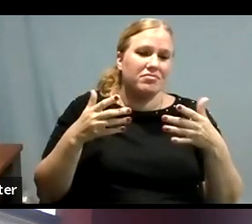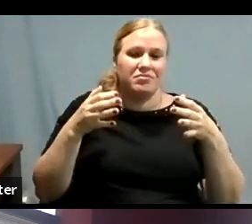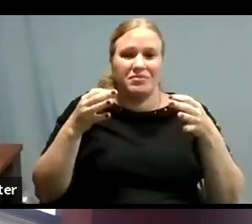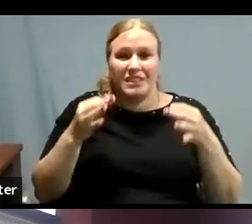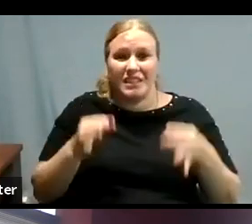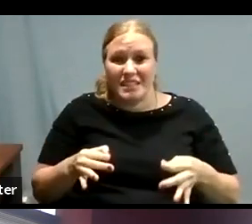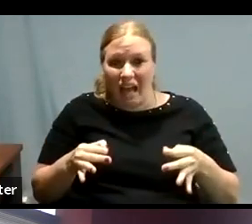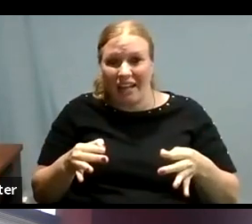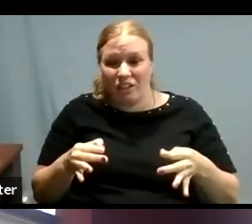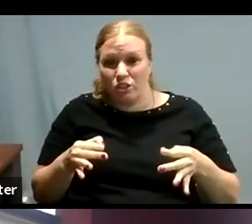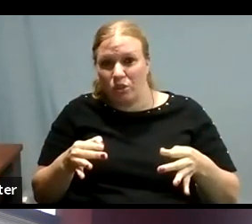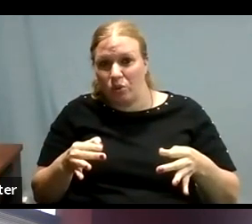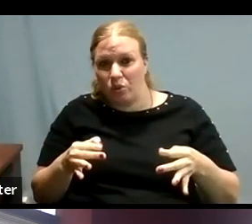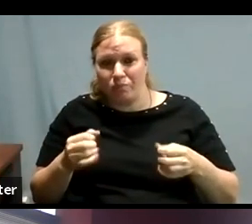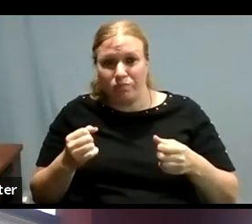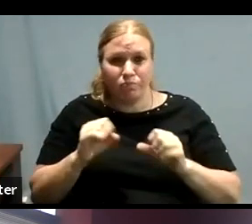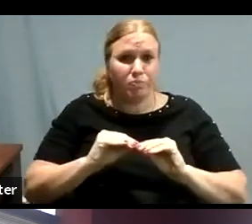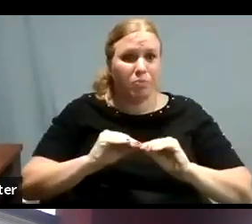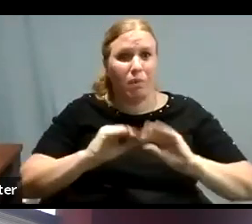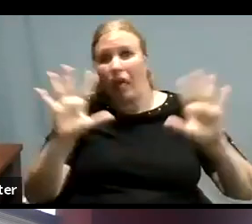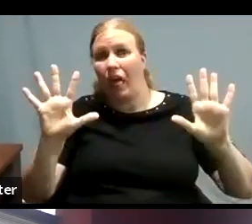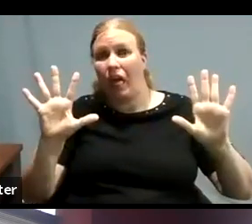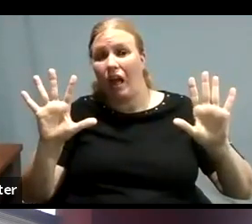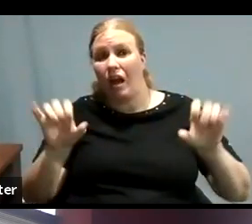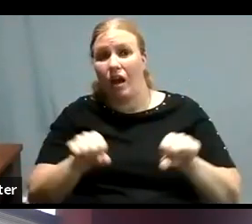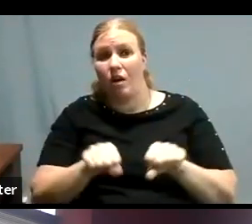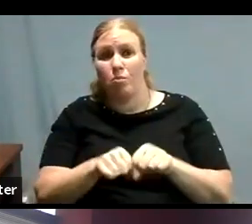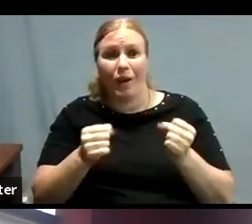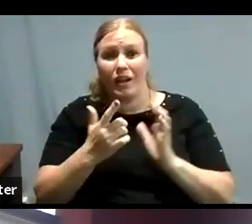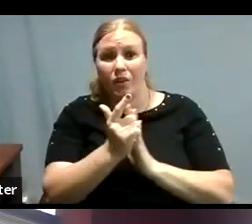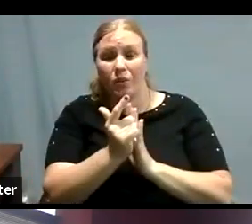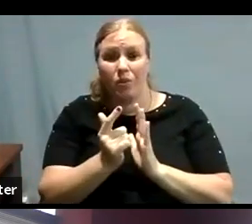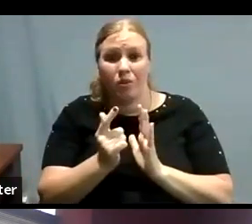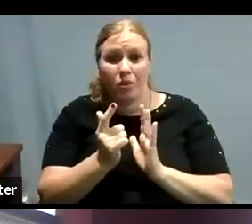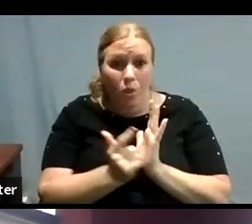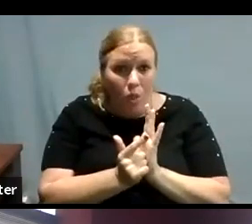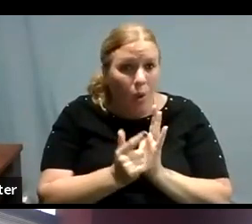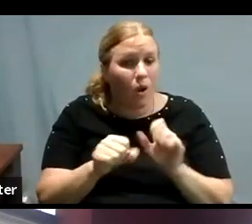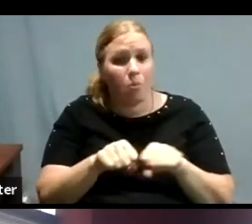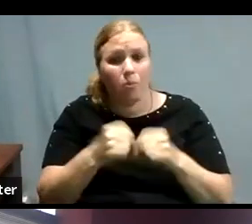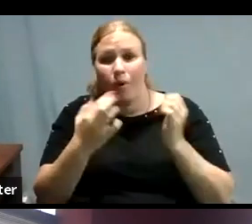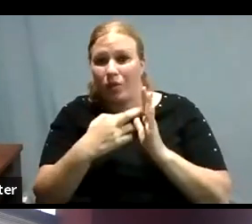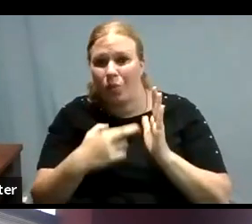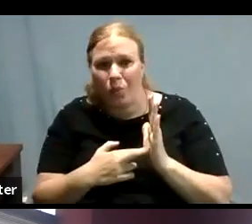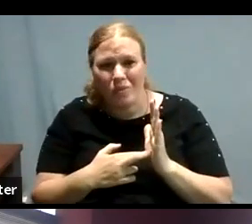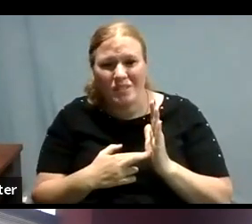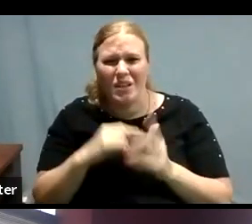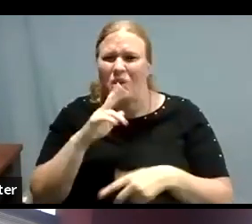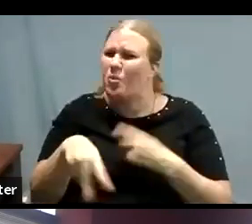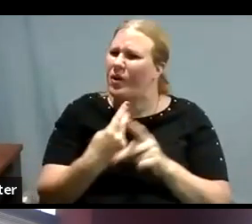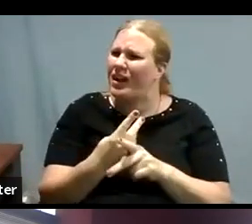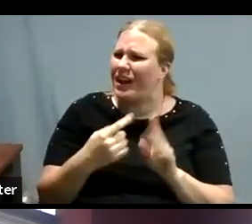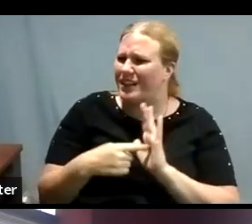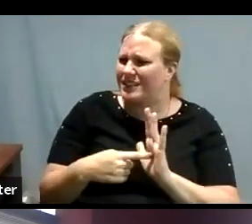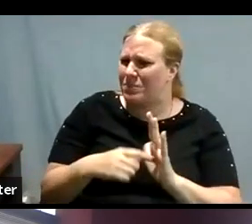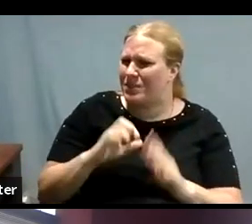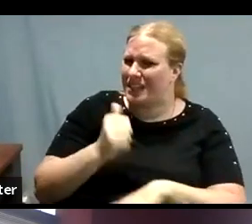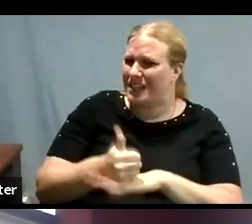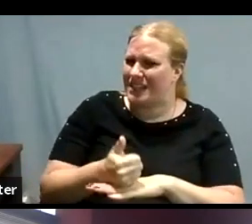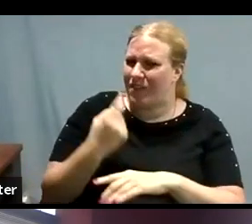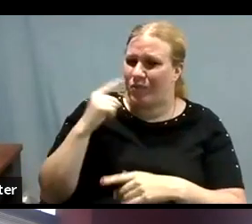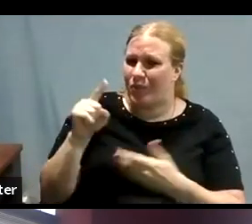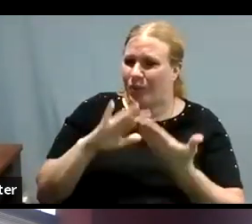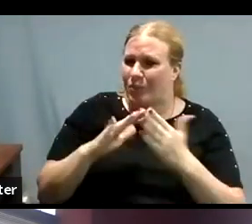brazenly violate these guidelines, what kind of example does that set for the